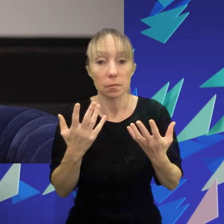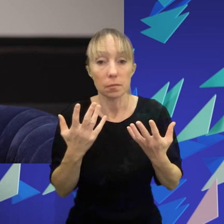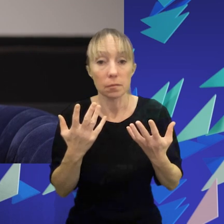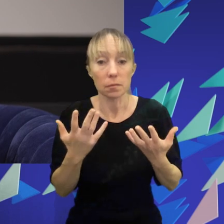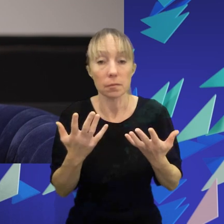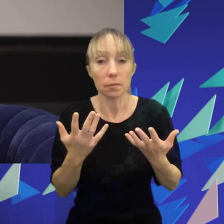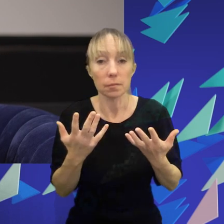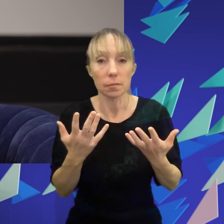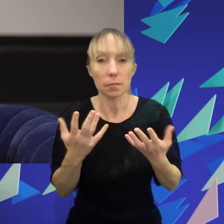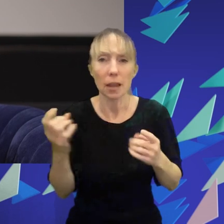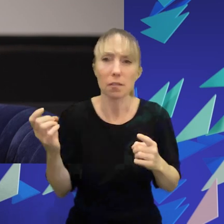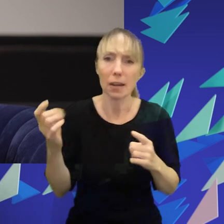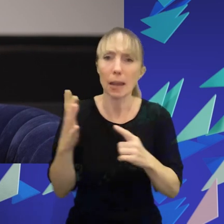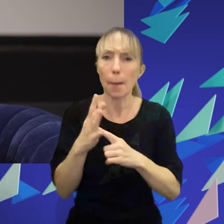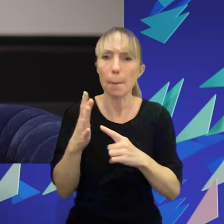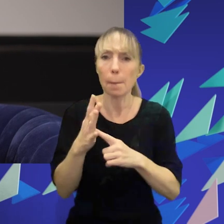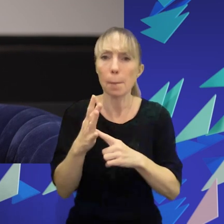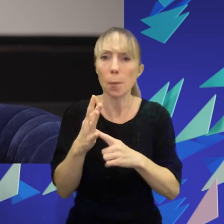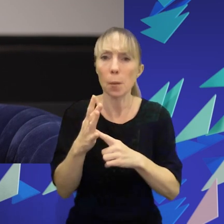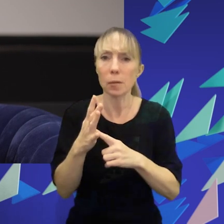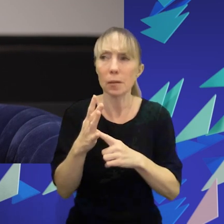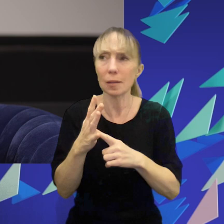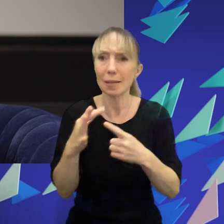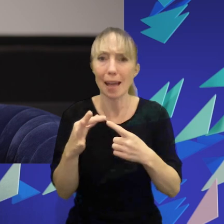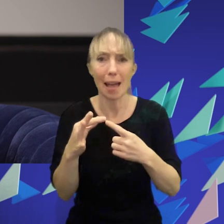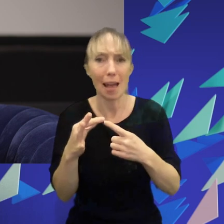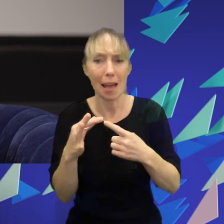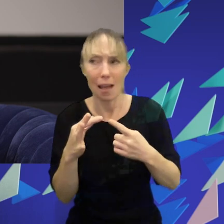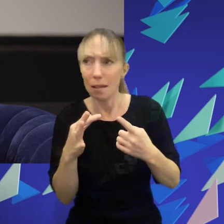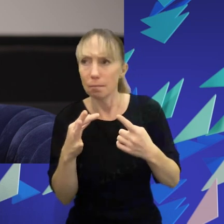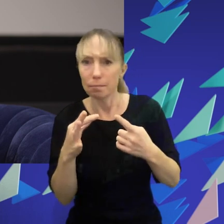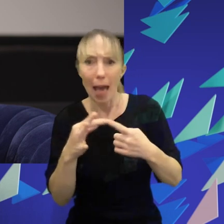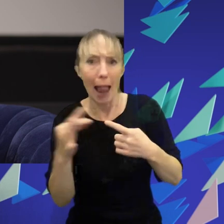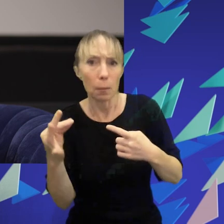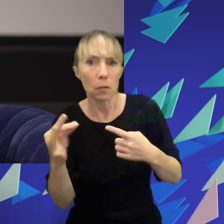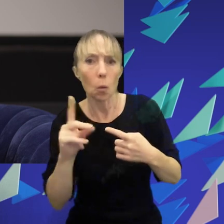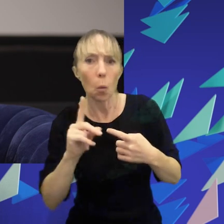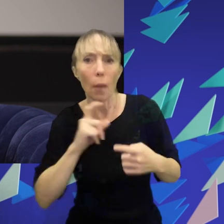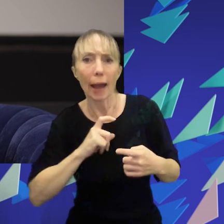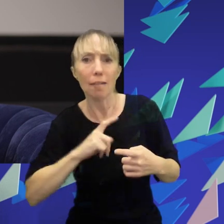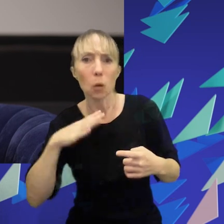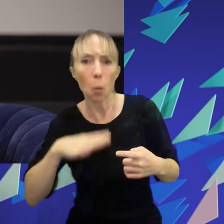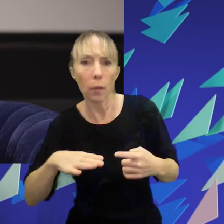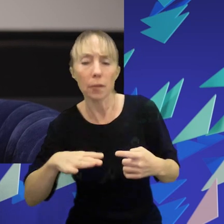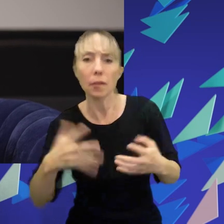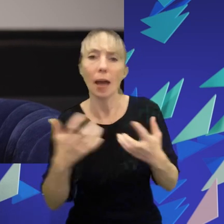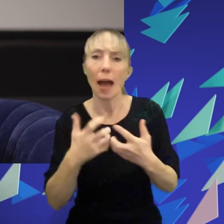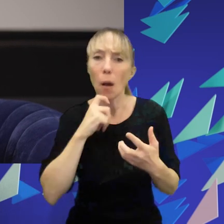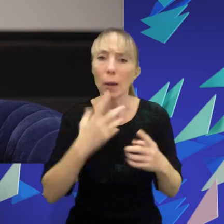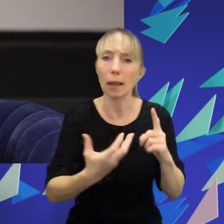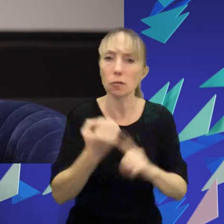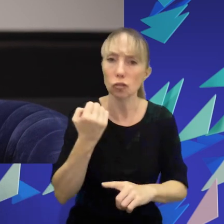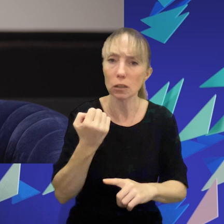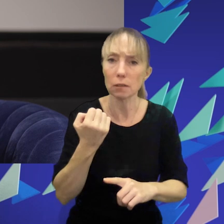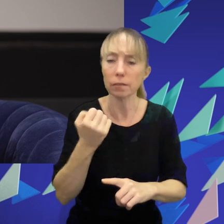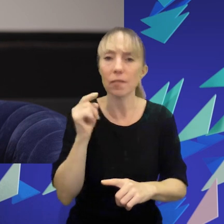a very crucial element about what this character wants, you know, and how he will get it. And I think that's the only important thing. You